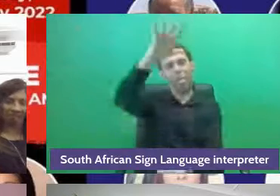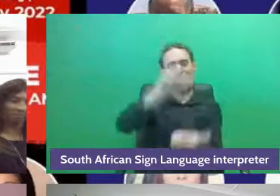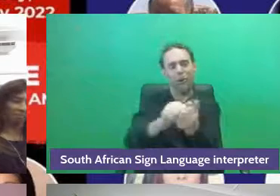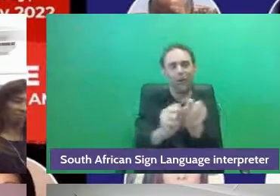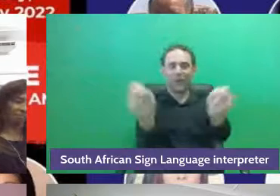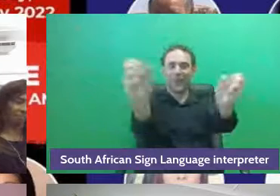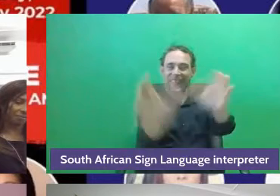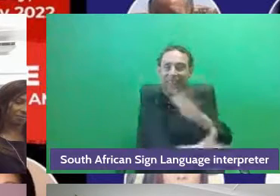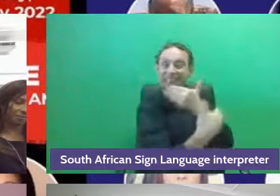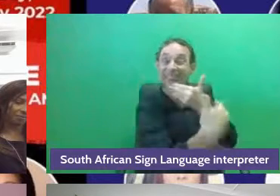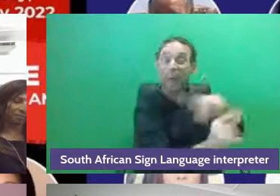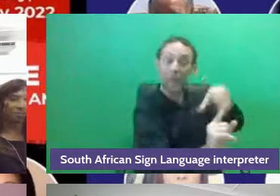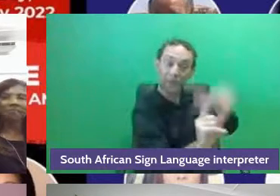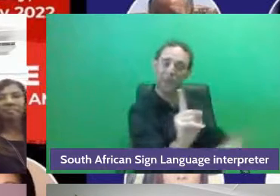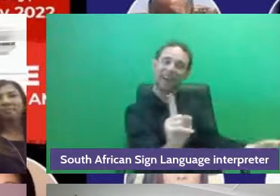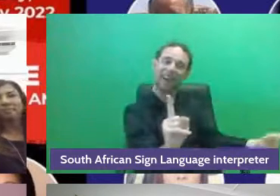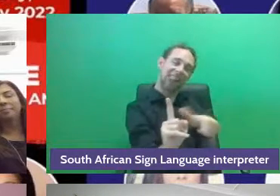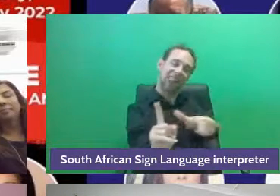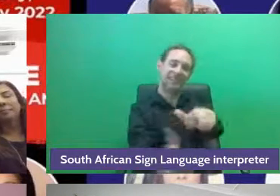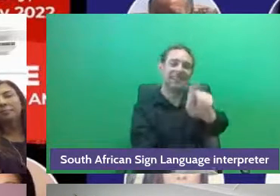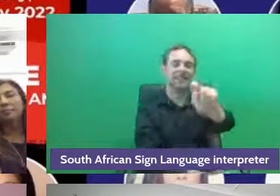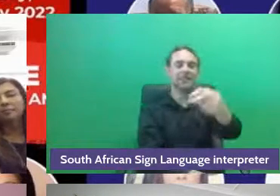Thank you, Tato. Over to you.